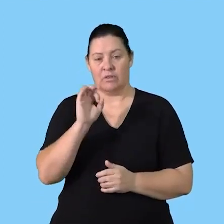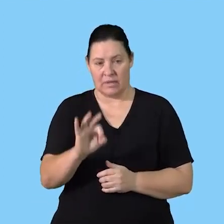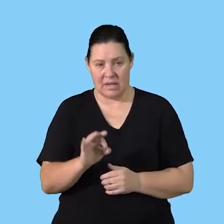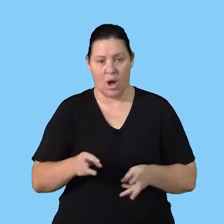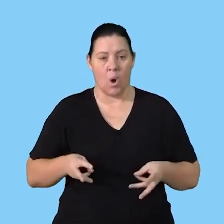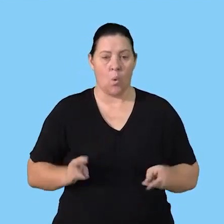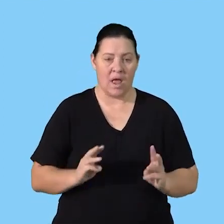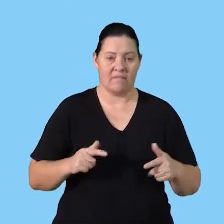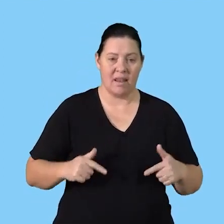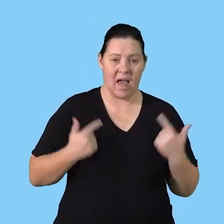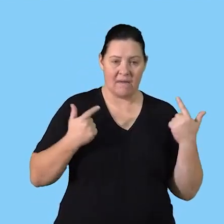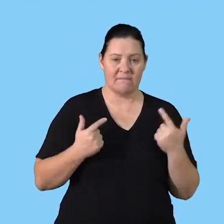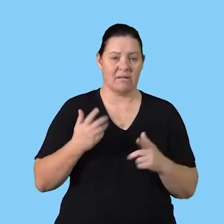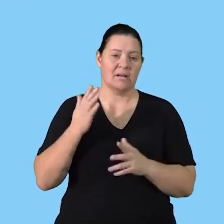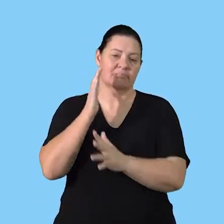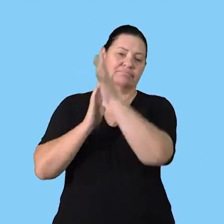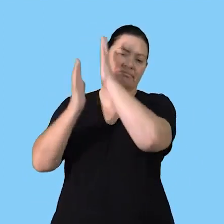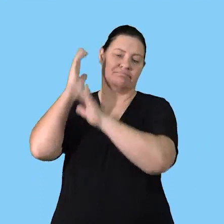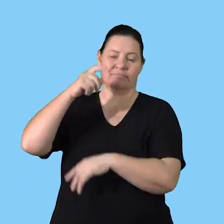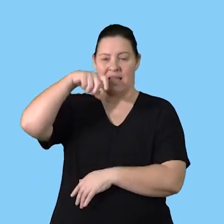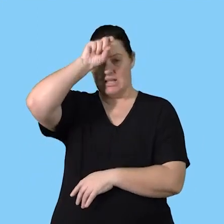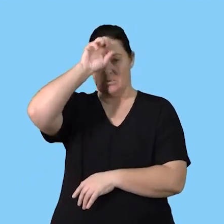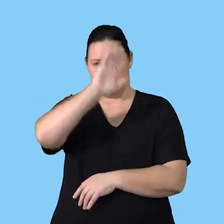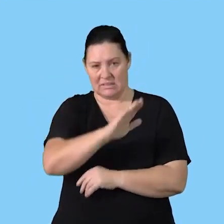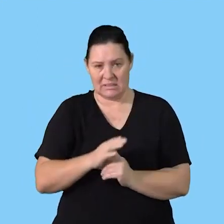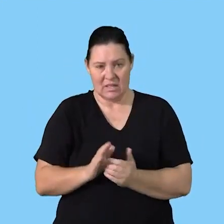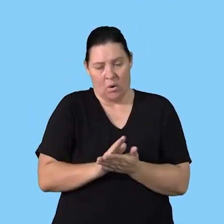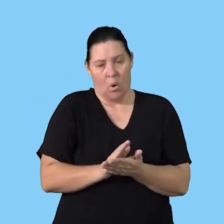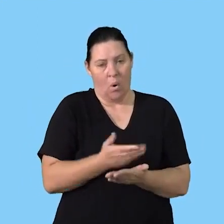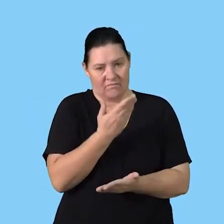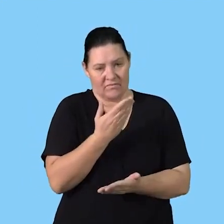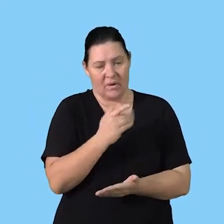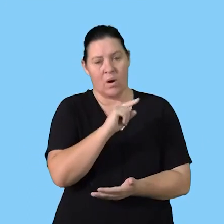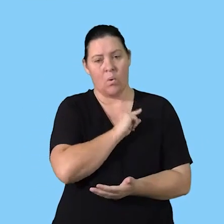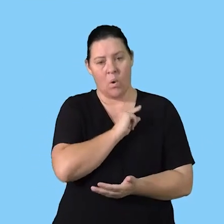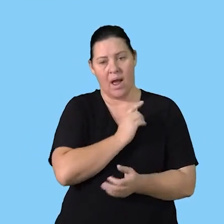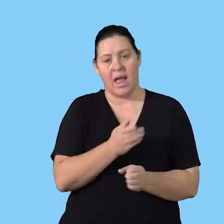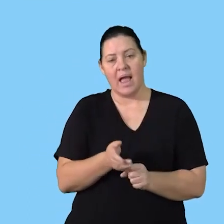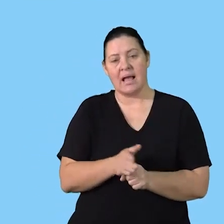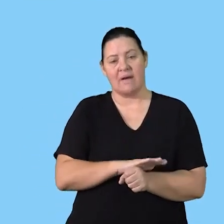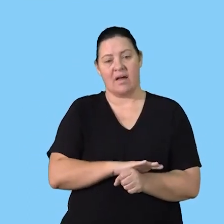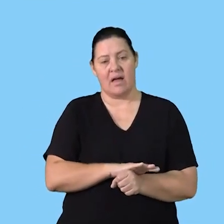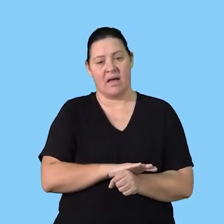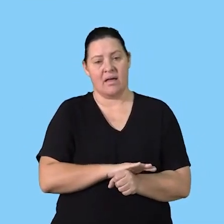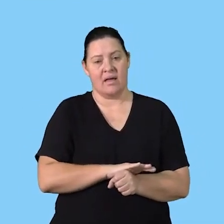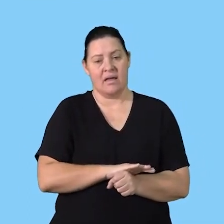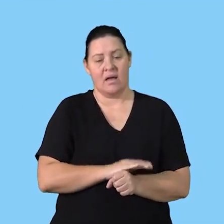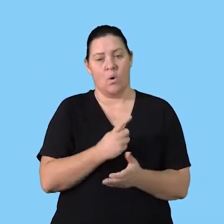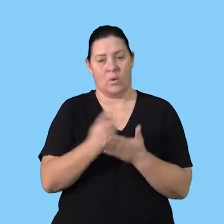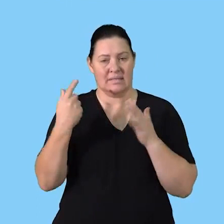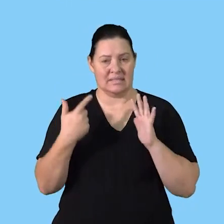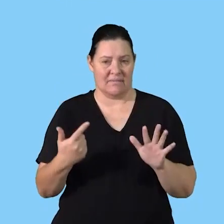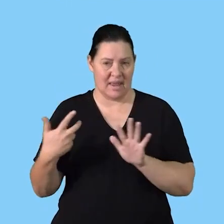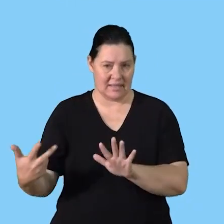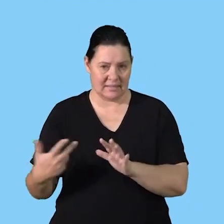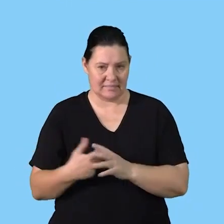ways of life in ancient Egypt, that topic has been removed because it has been covered in week